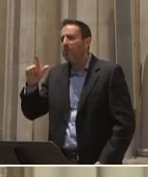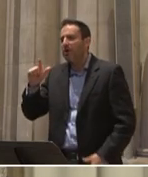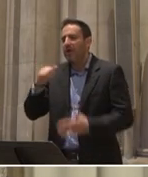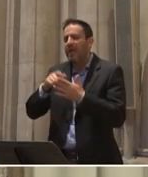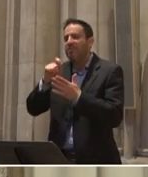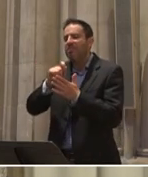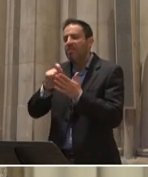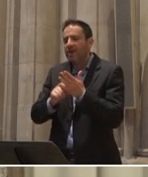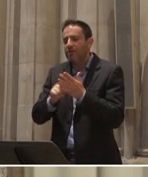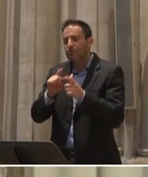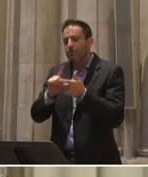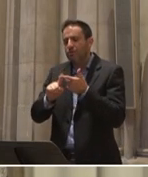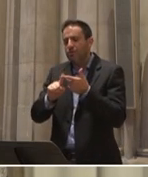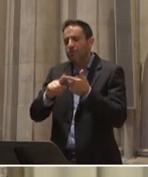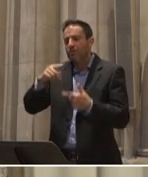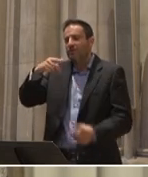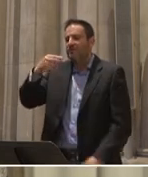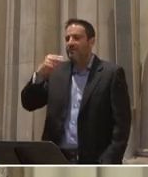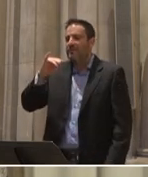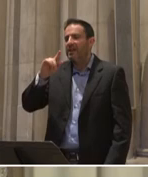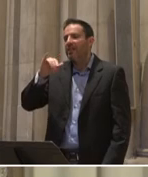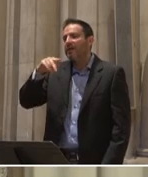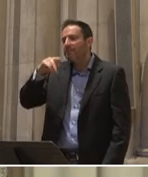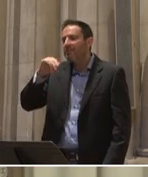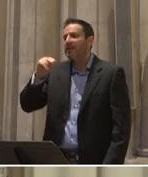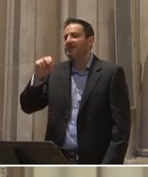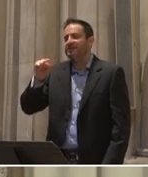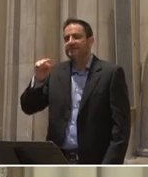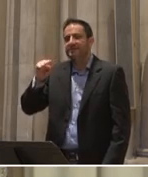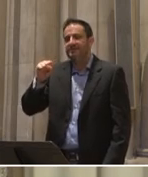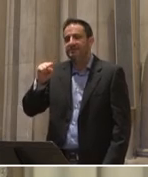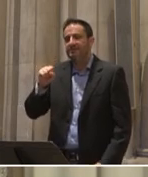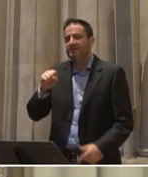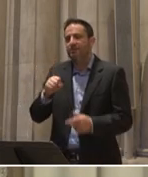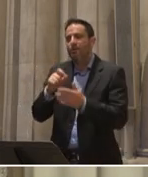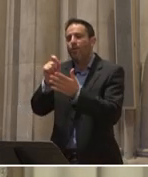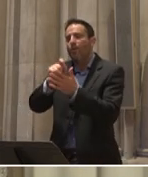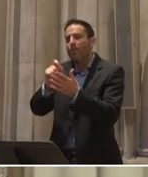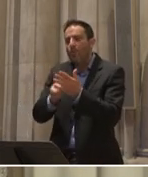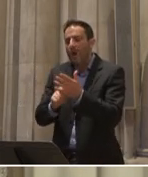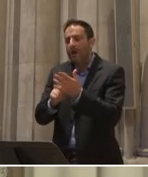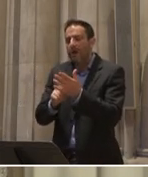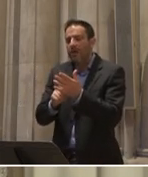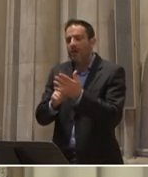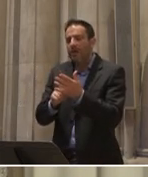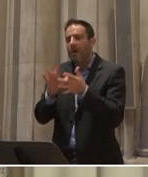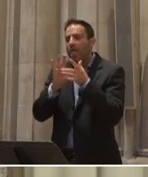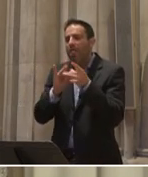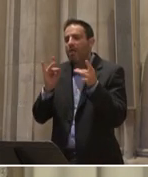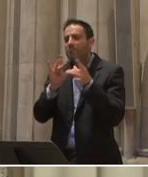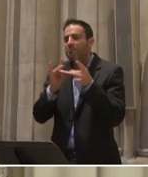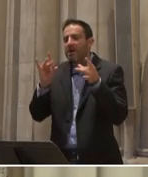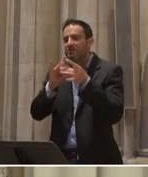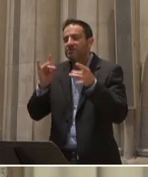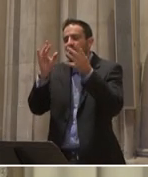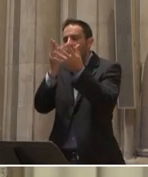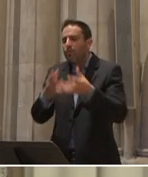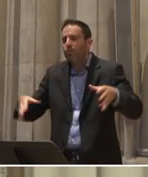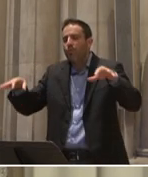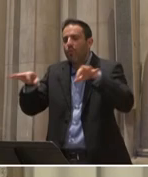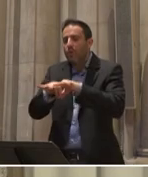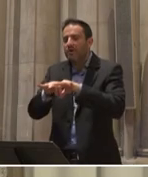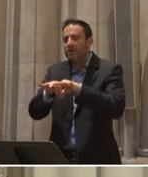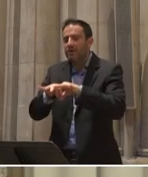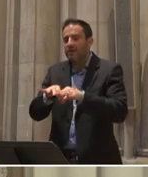letter to the Philippians: live your life in a manner worthy of the gospel of Christ. Live, in other